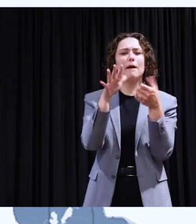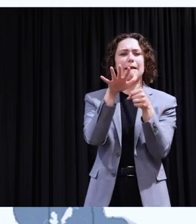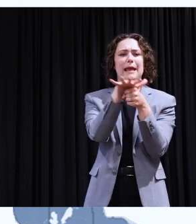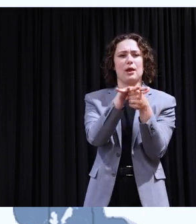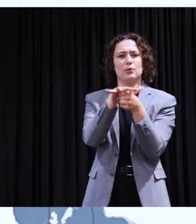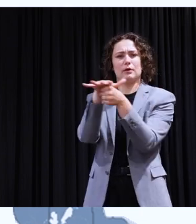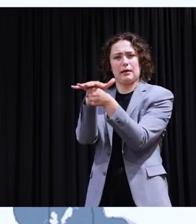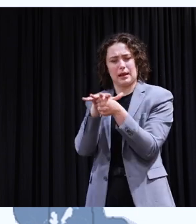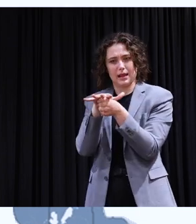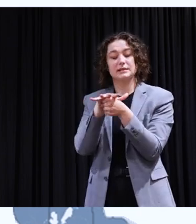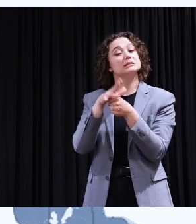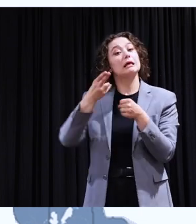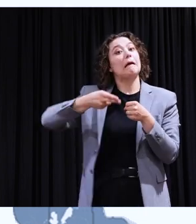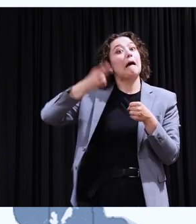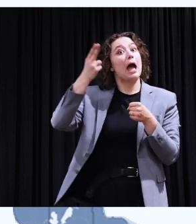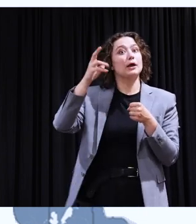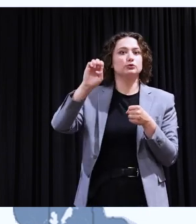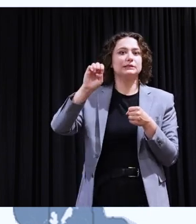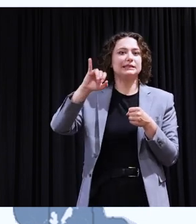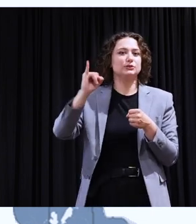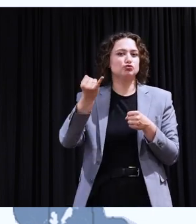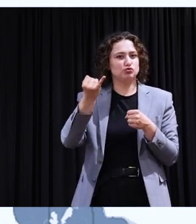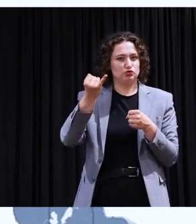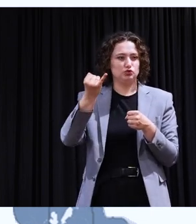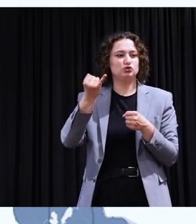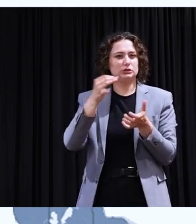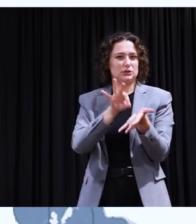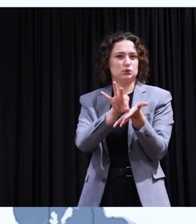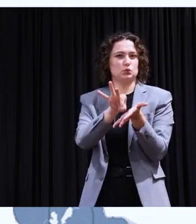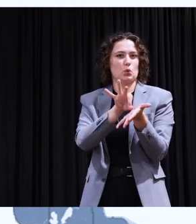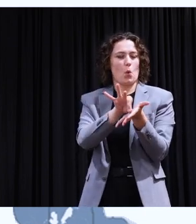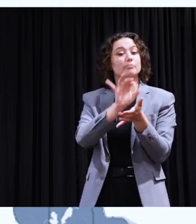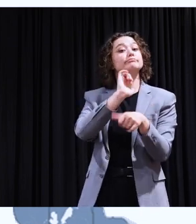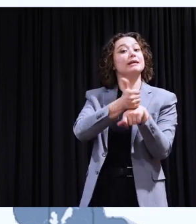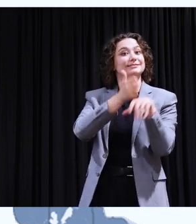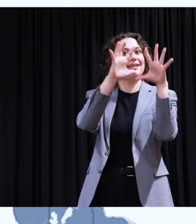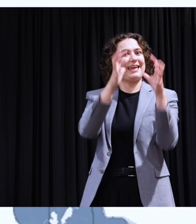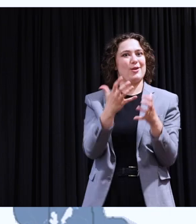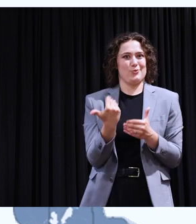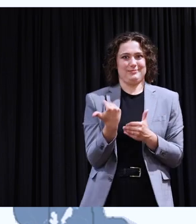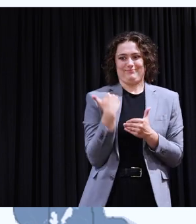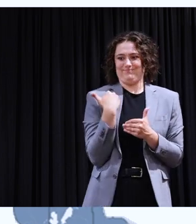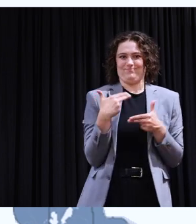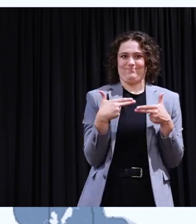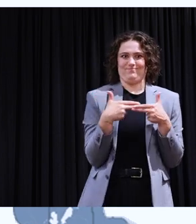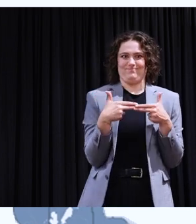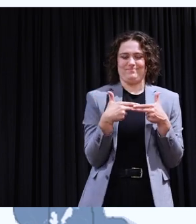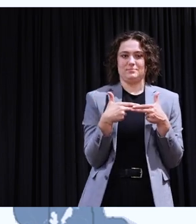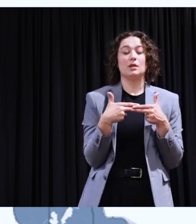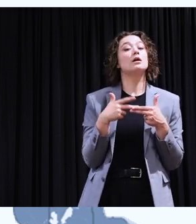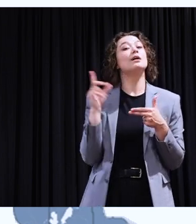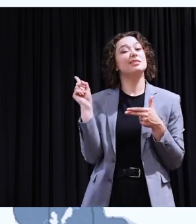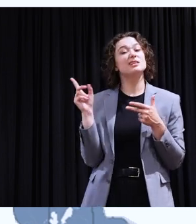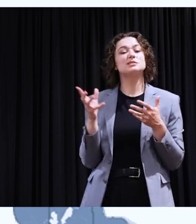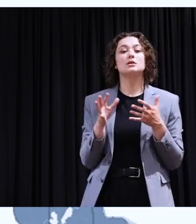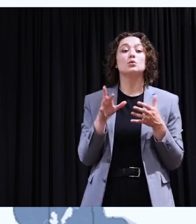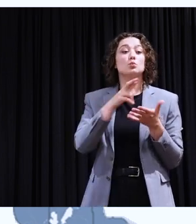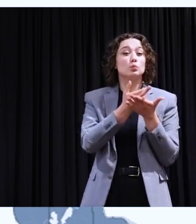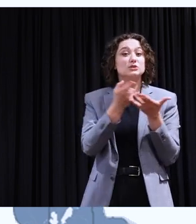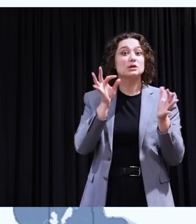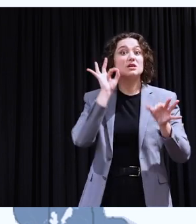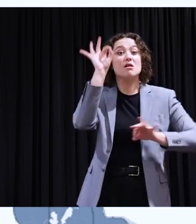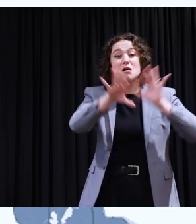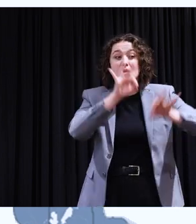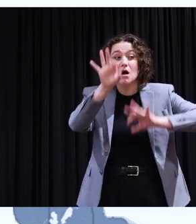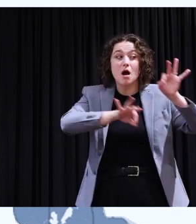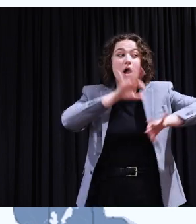that higher EJ score based on those categories on the previous slide. I'm really sharing a lot of resources here because I think it's our